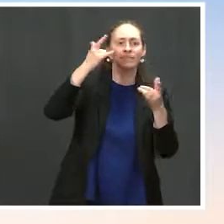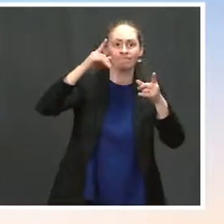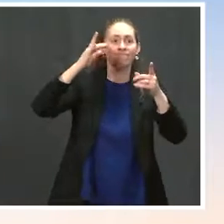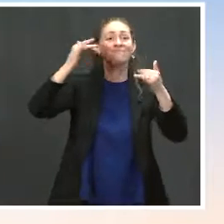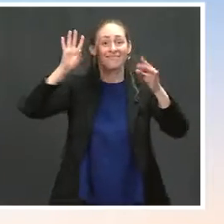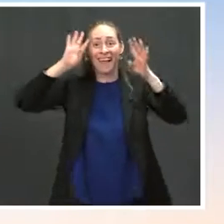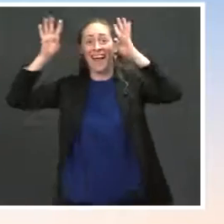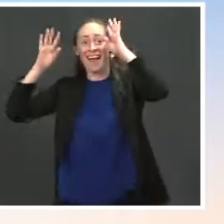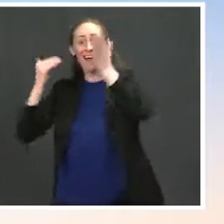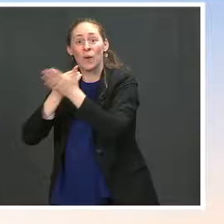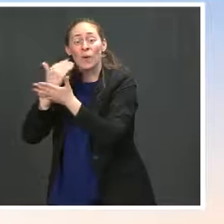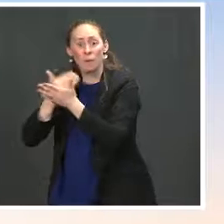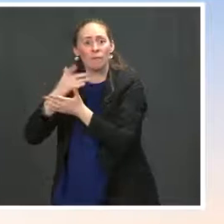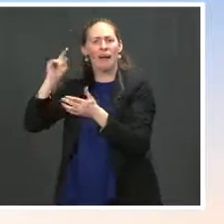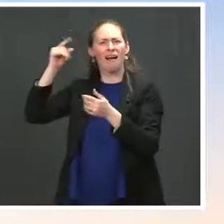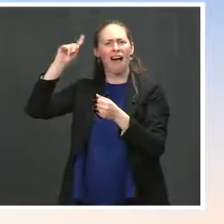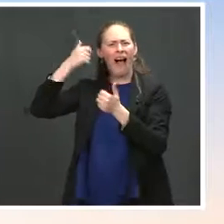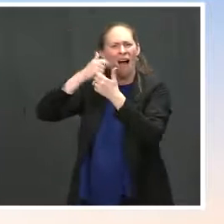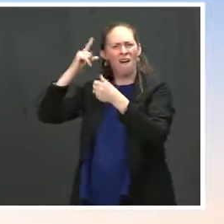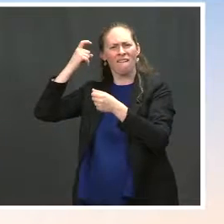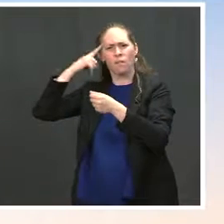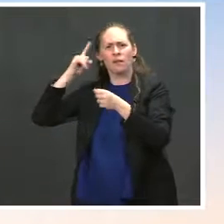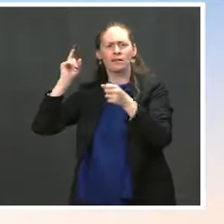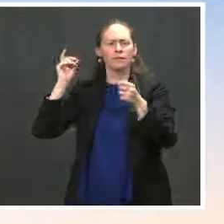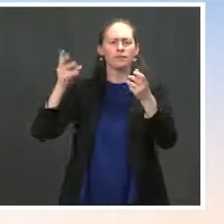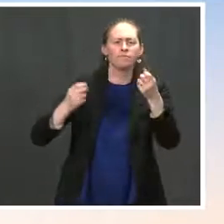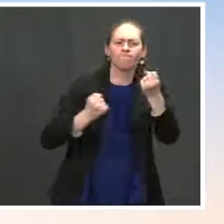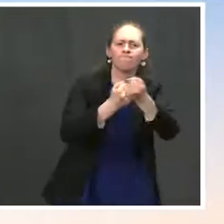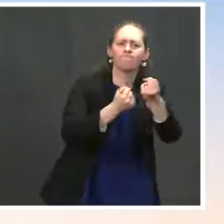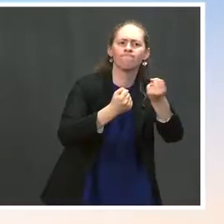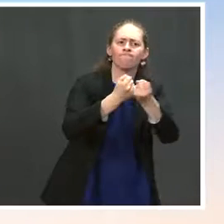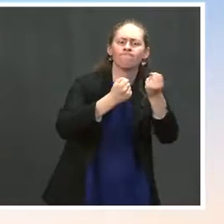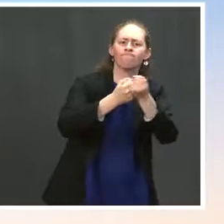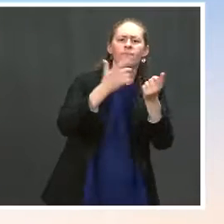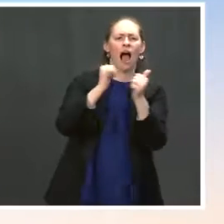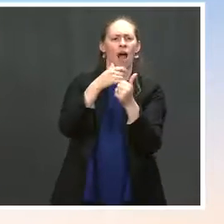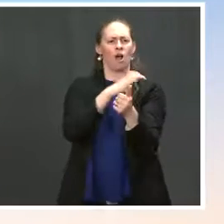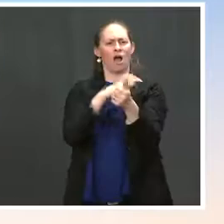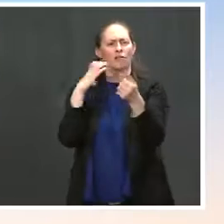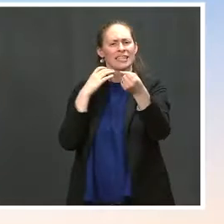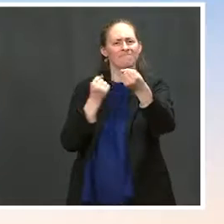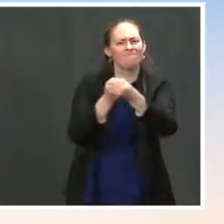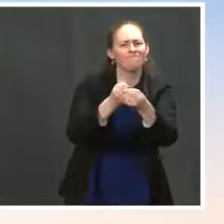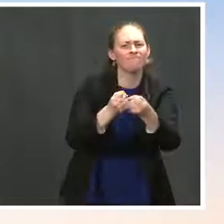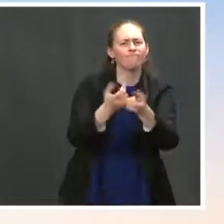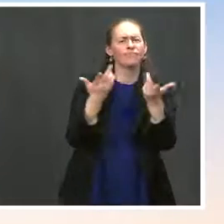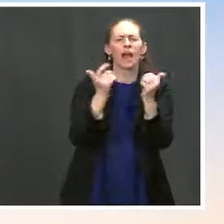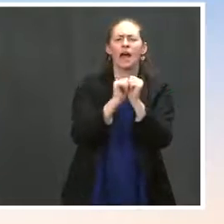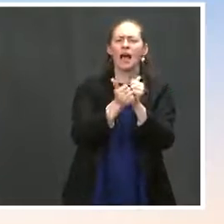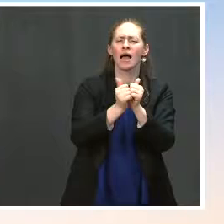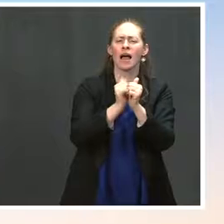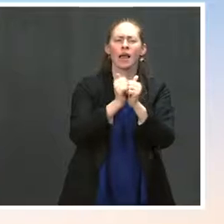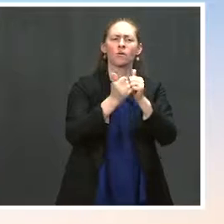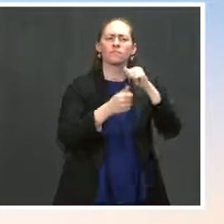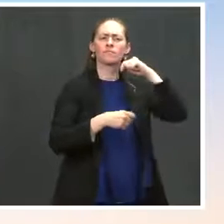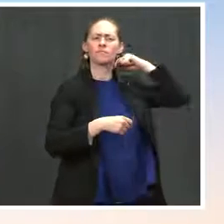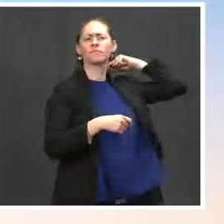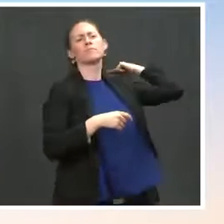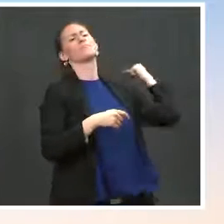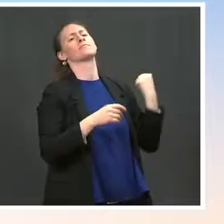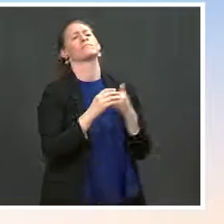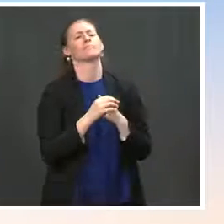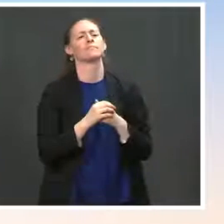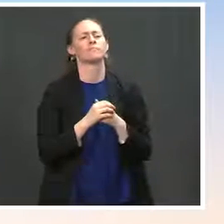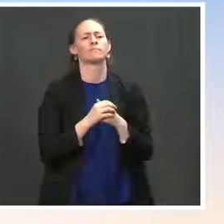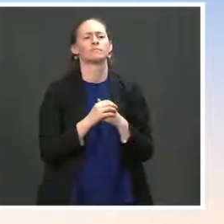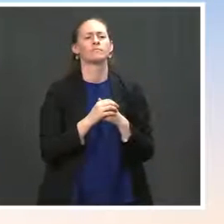government on board, the federal government, Congress on board with the plan. Some of this commitment, I think, as you're alluding to,